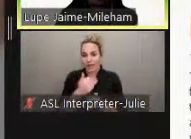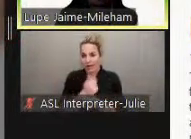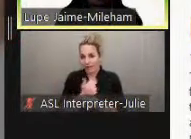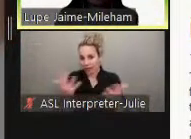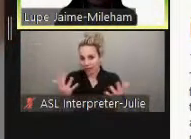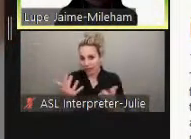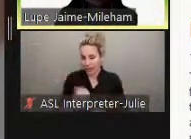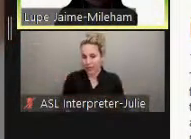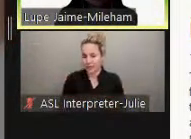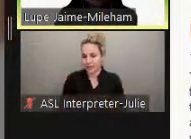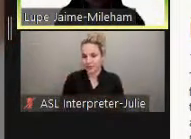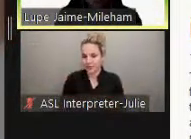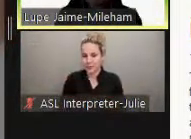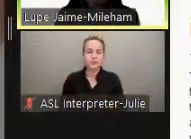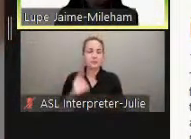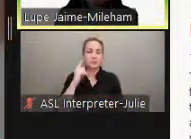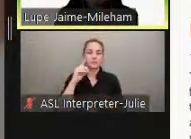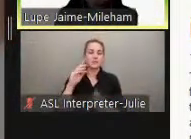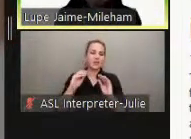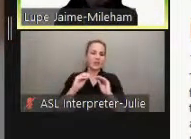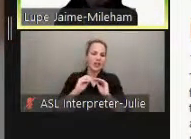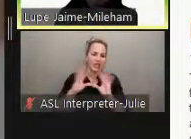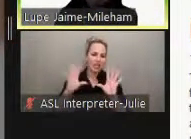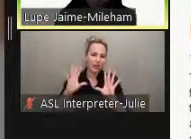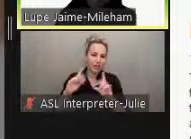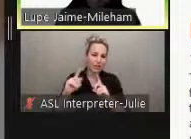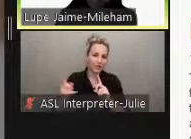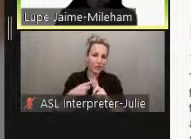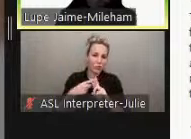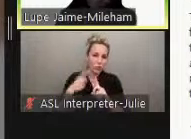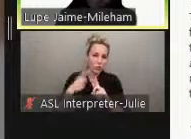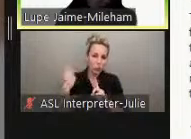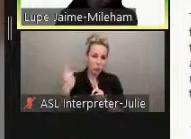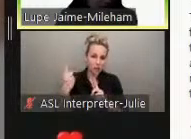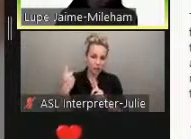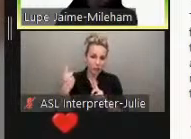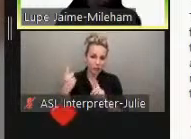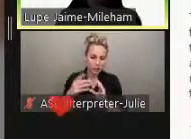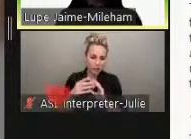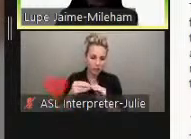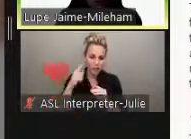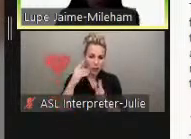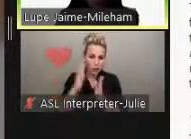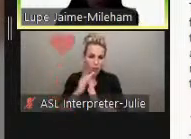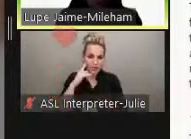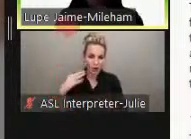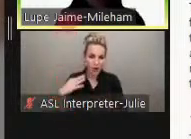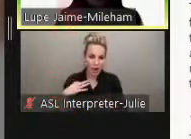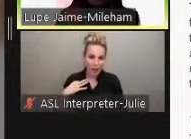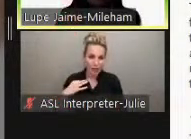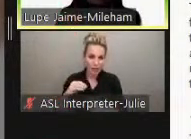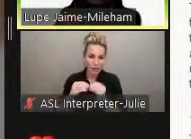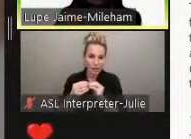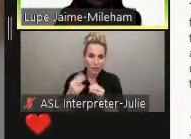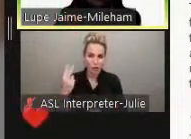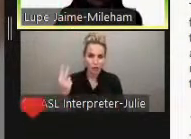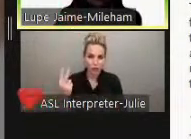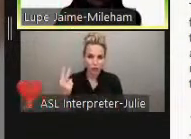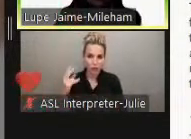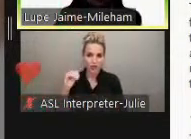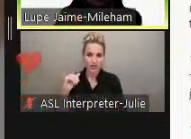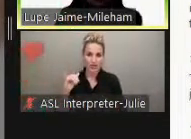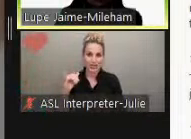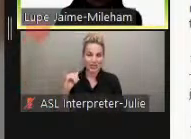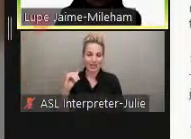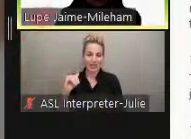First, just a clarification, Deborah, on the very first one, which is the request for application number 2. That's the new,